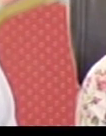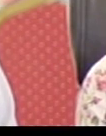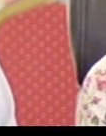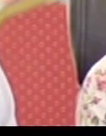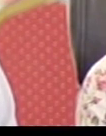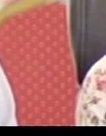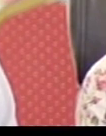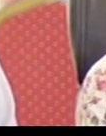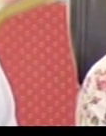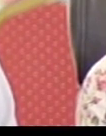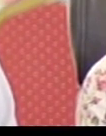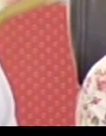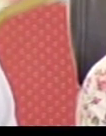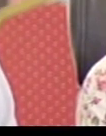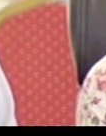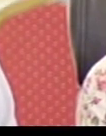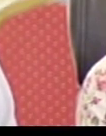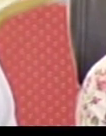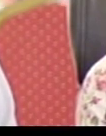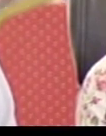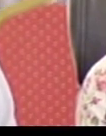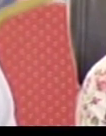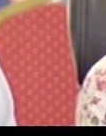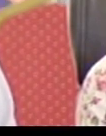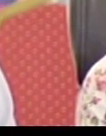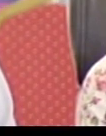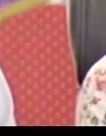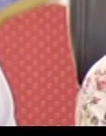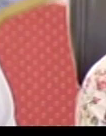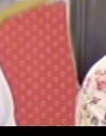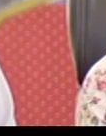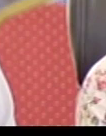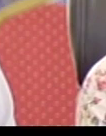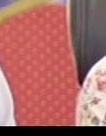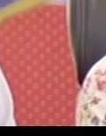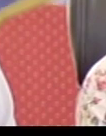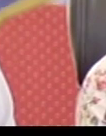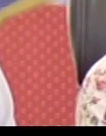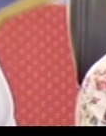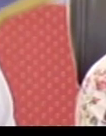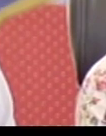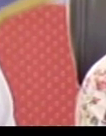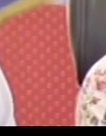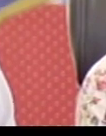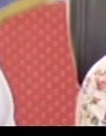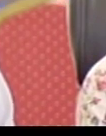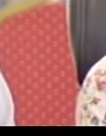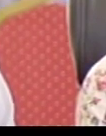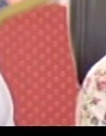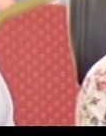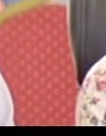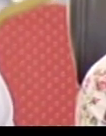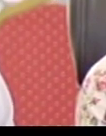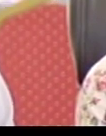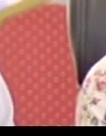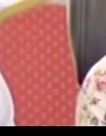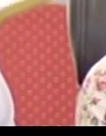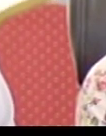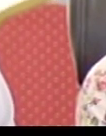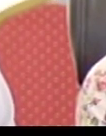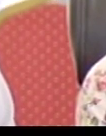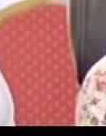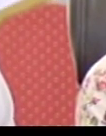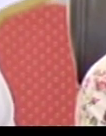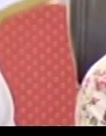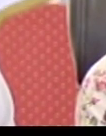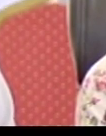him sponsor his or her education. So that poor person should never underestimate himself, herself, understand that God